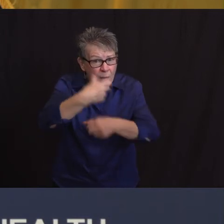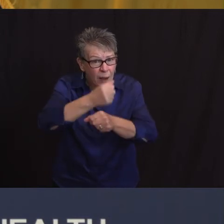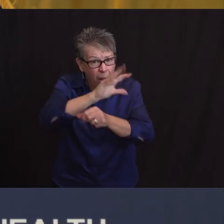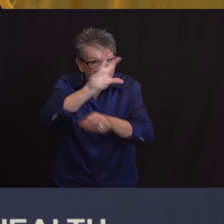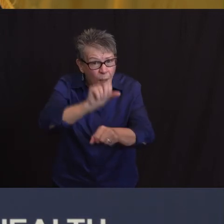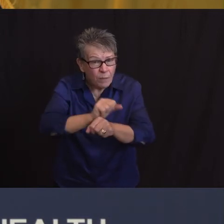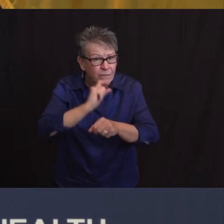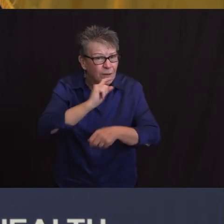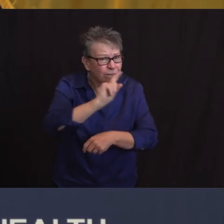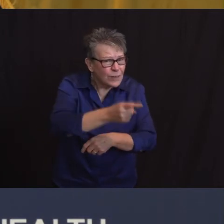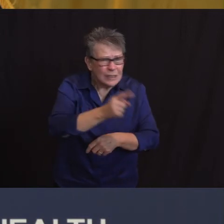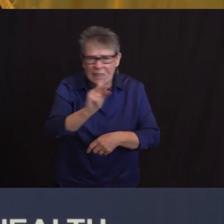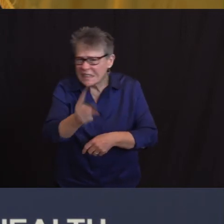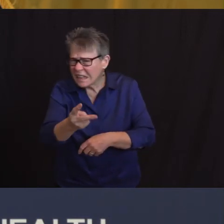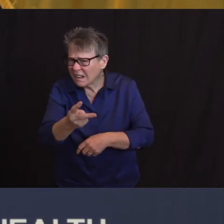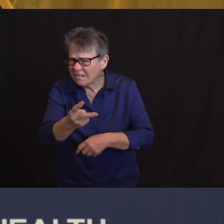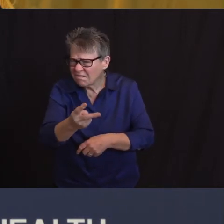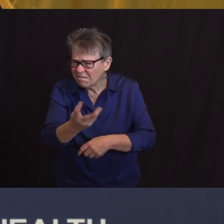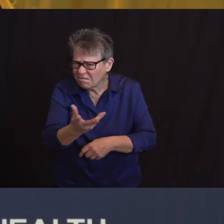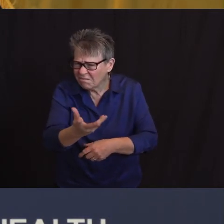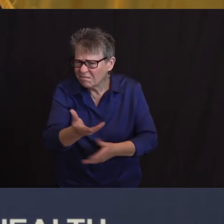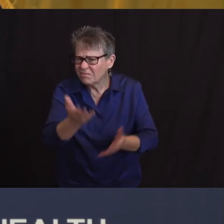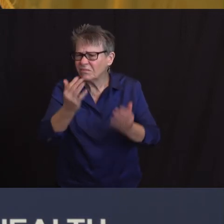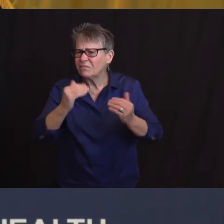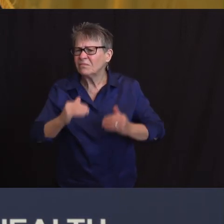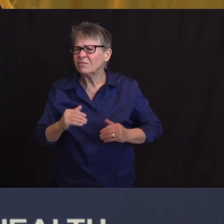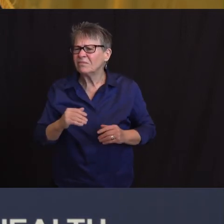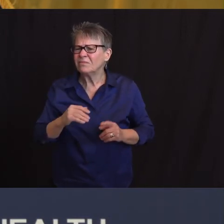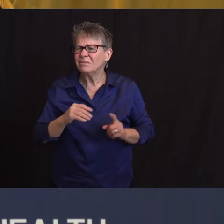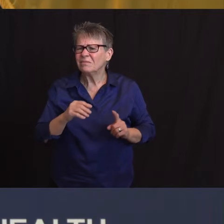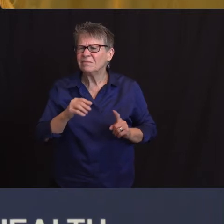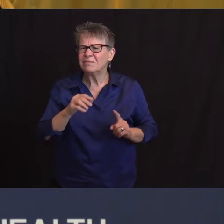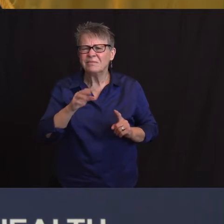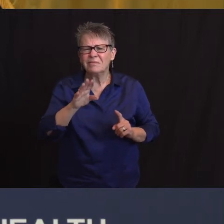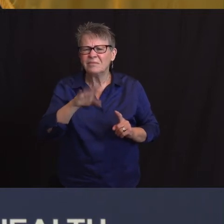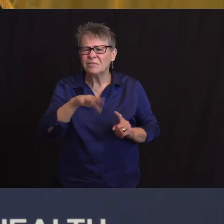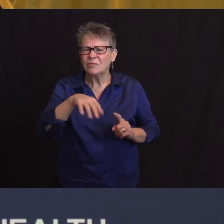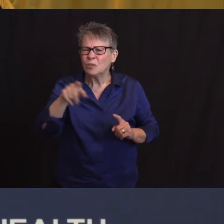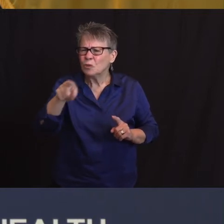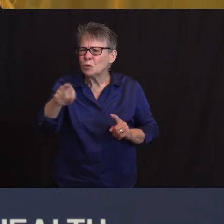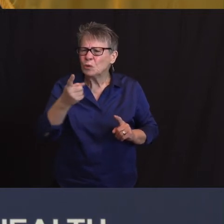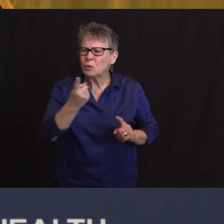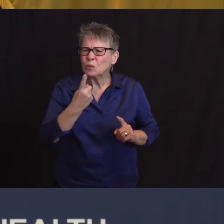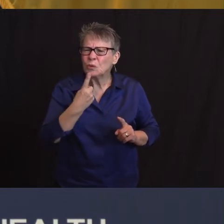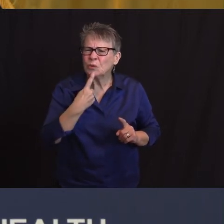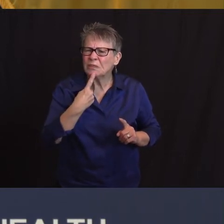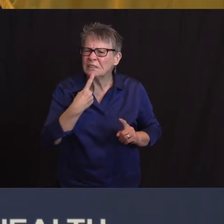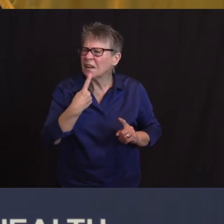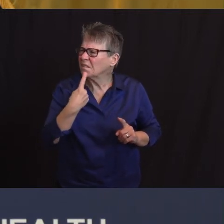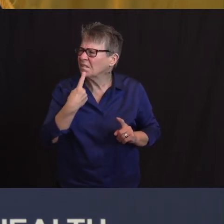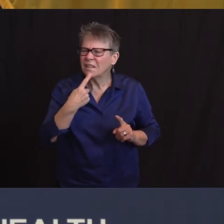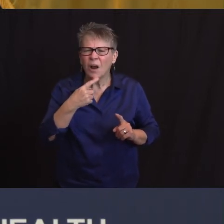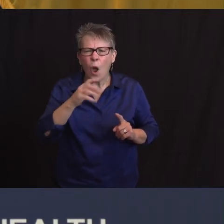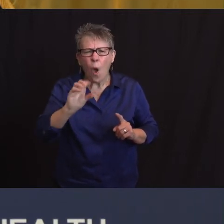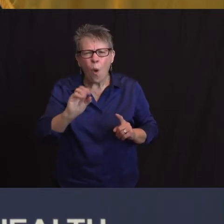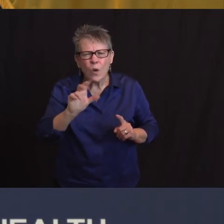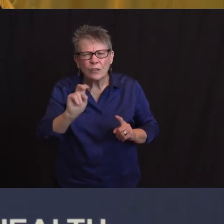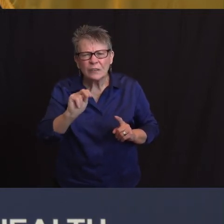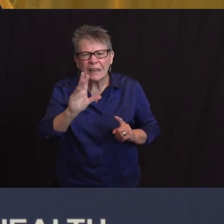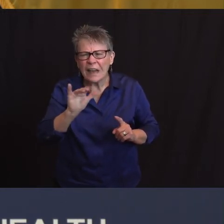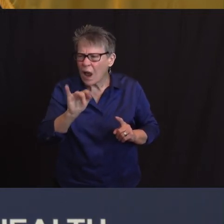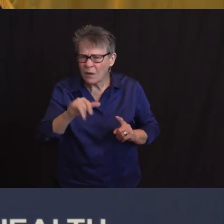numbers. Had any of the travel been associated with Ocean or any other insight?